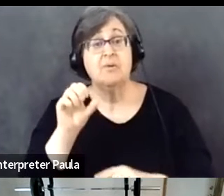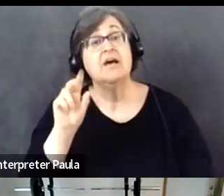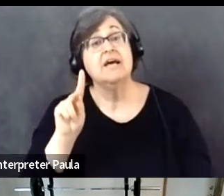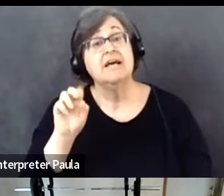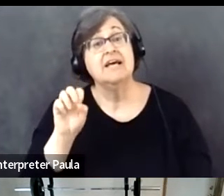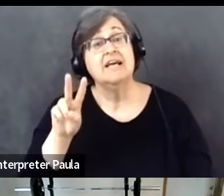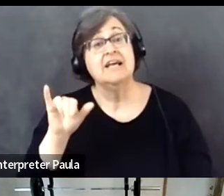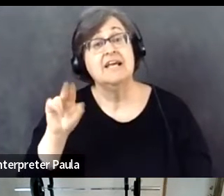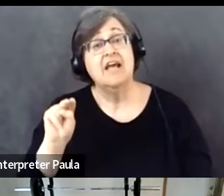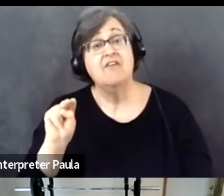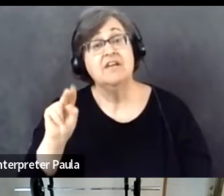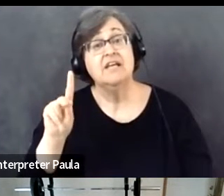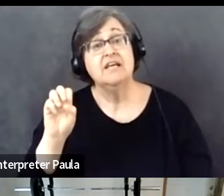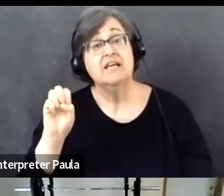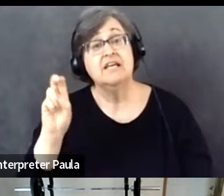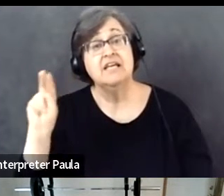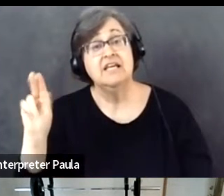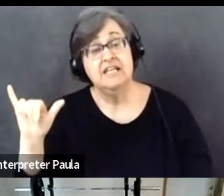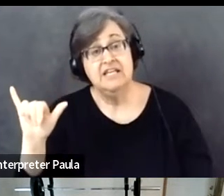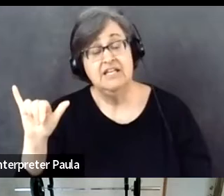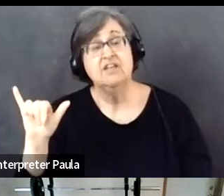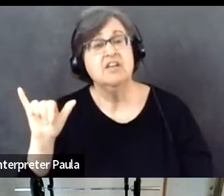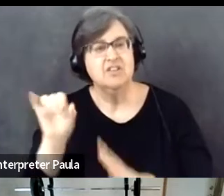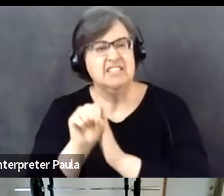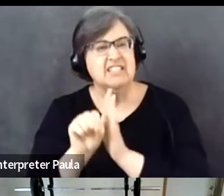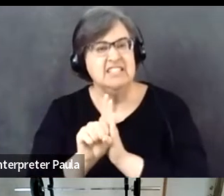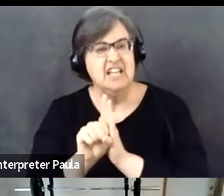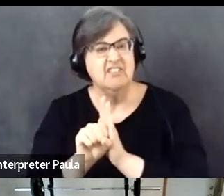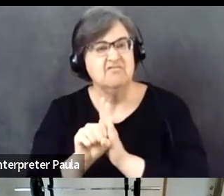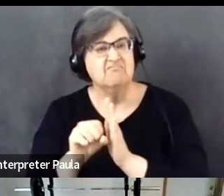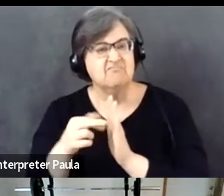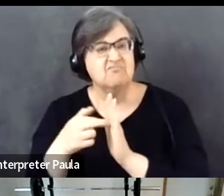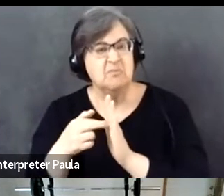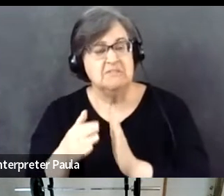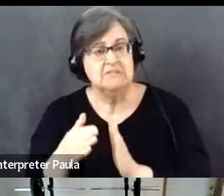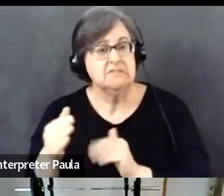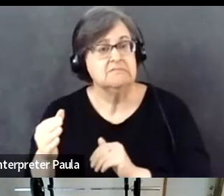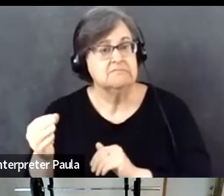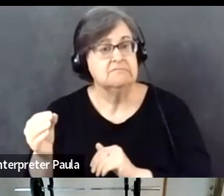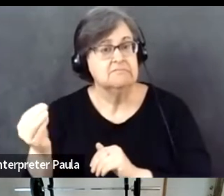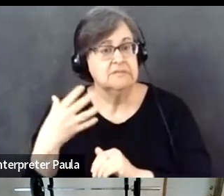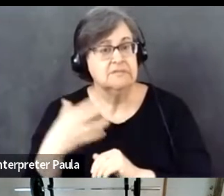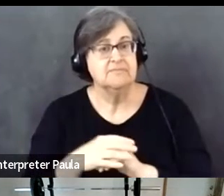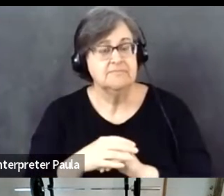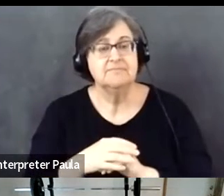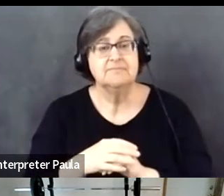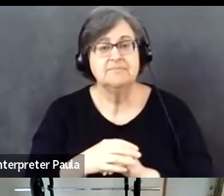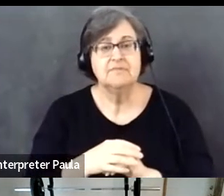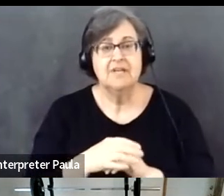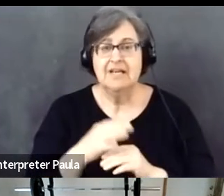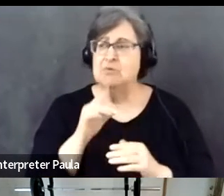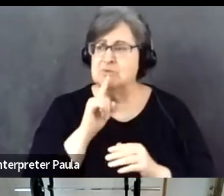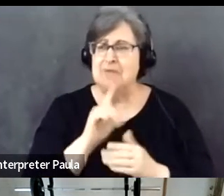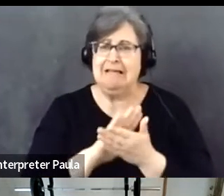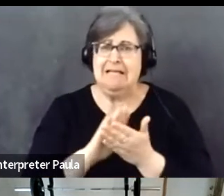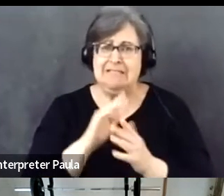was pretty happy about that, to get a positive response like that. So we're just going to welcome, glad you're all here today,